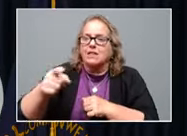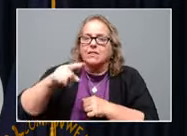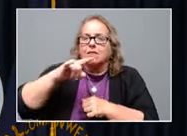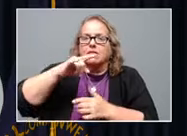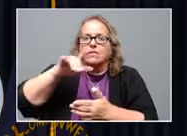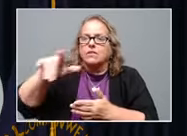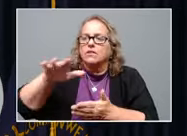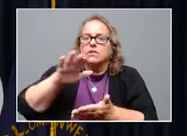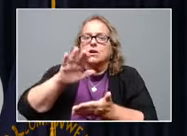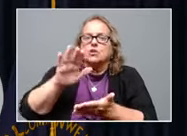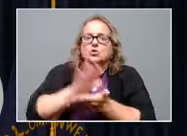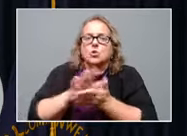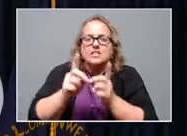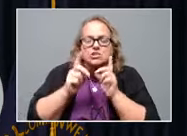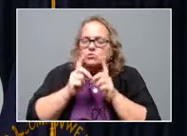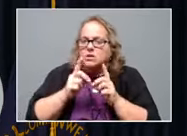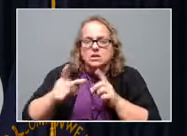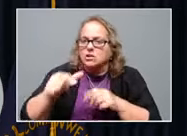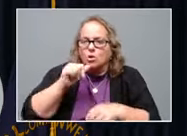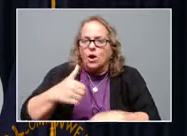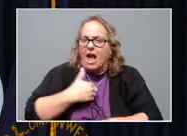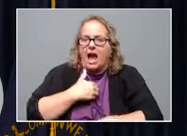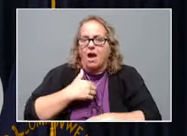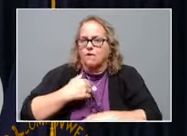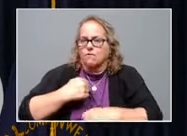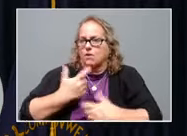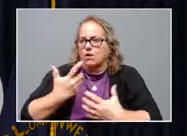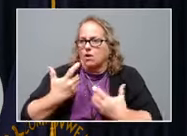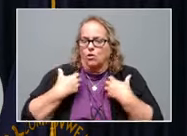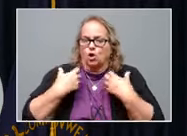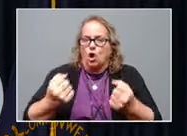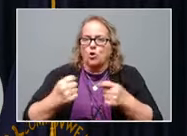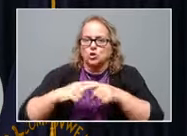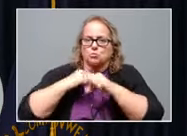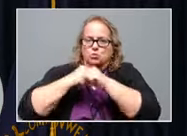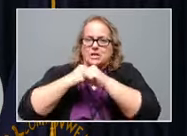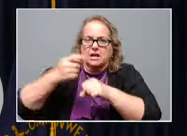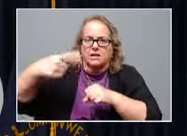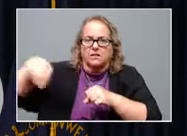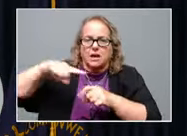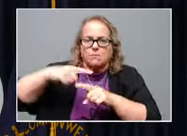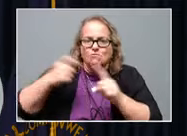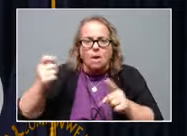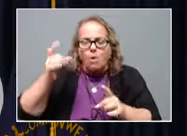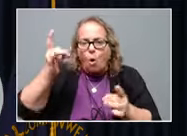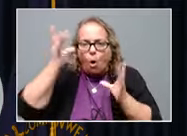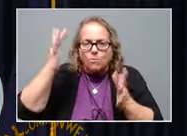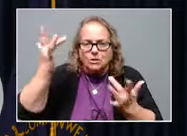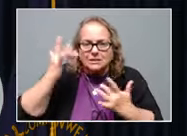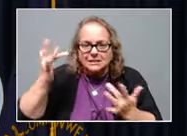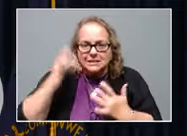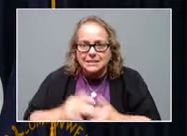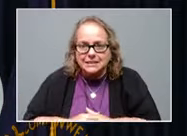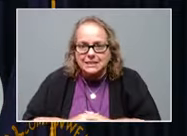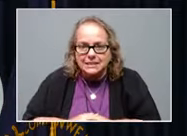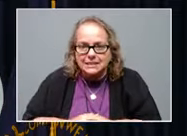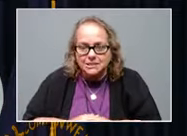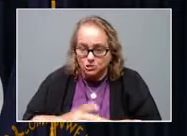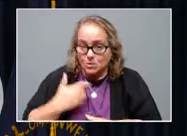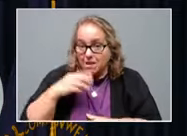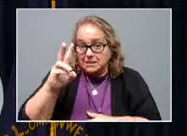from a very aggressive disease. When I had the